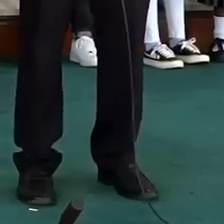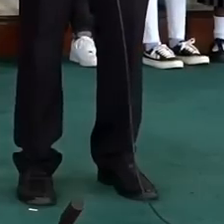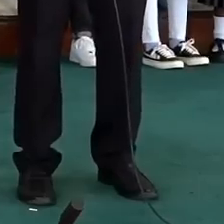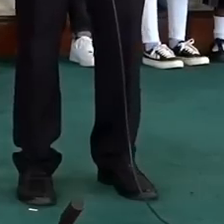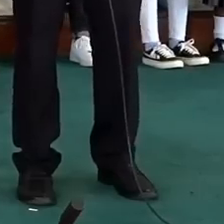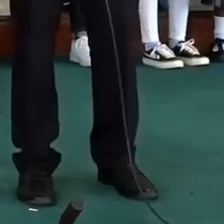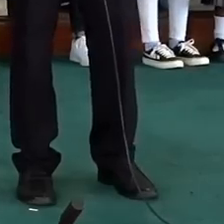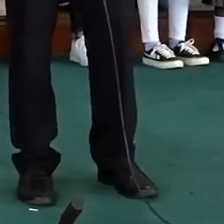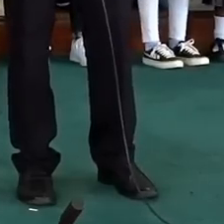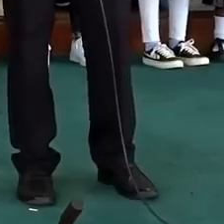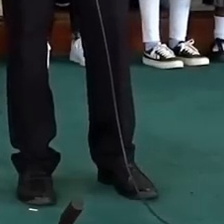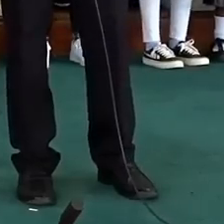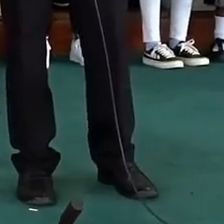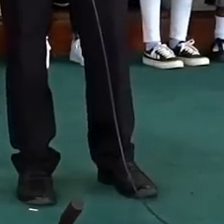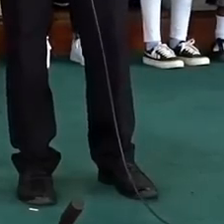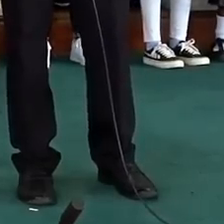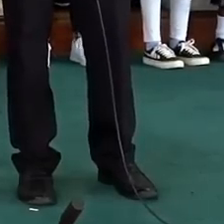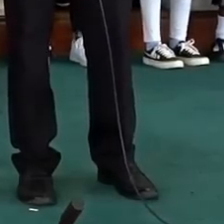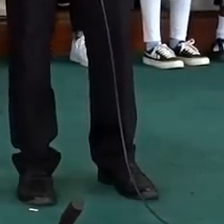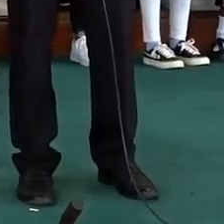time. Lord, I'm coming.